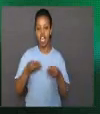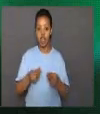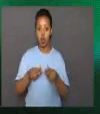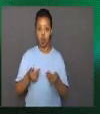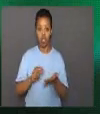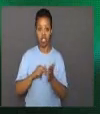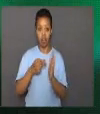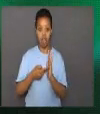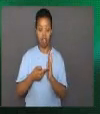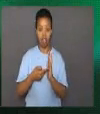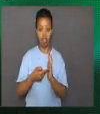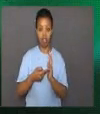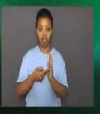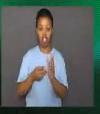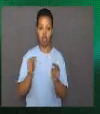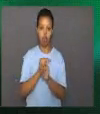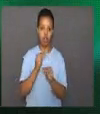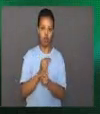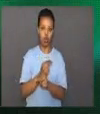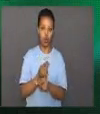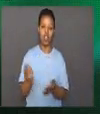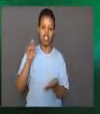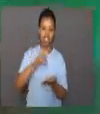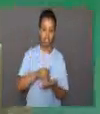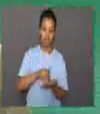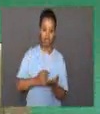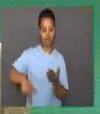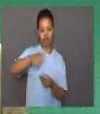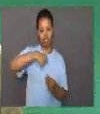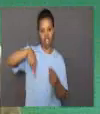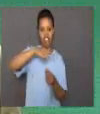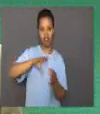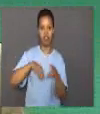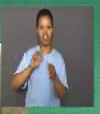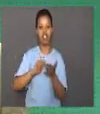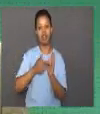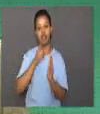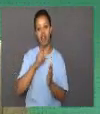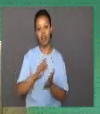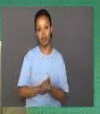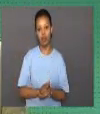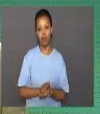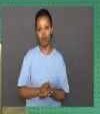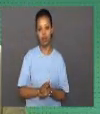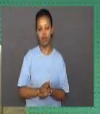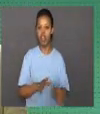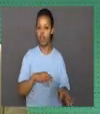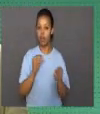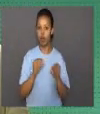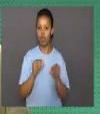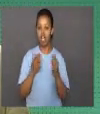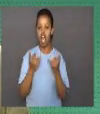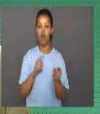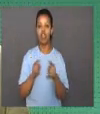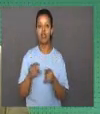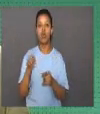Decomposition is nature's own recycling process. Class, can you think of some